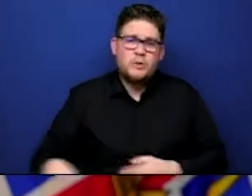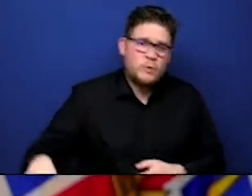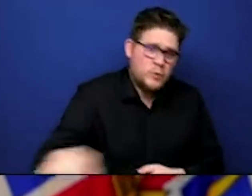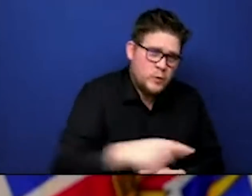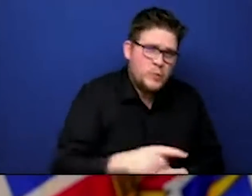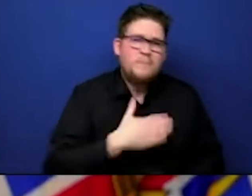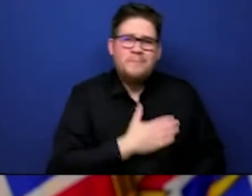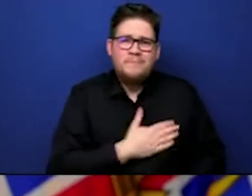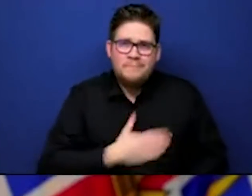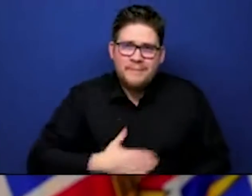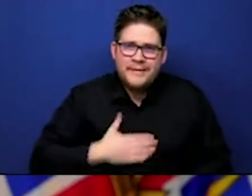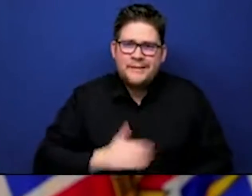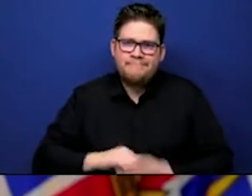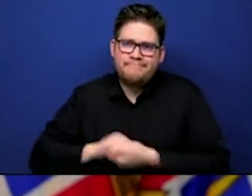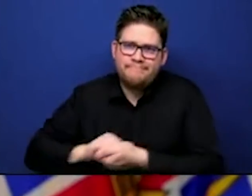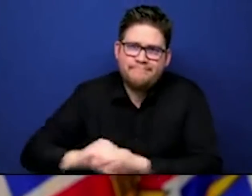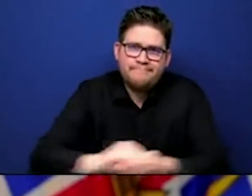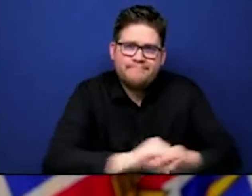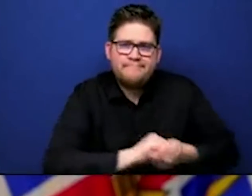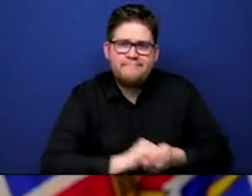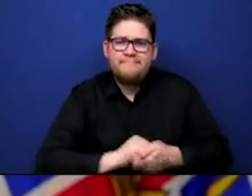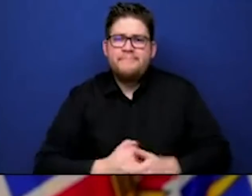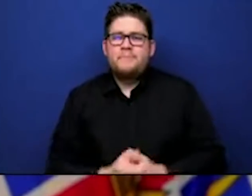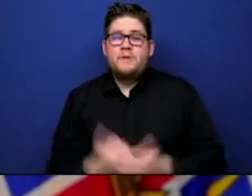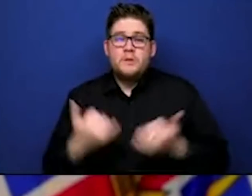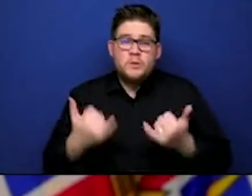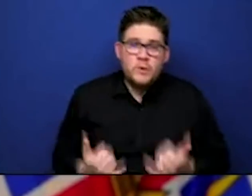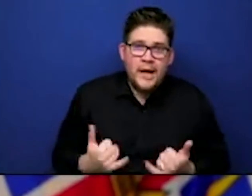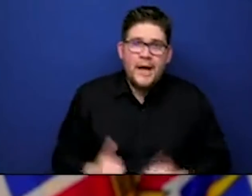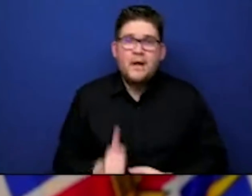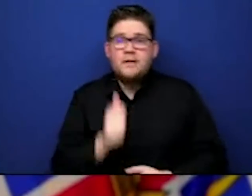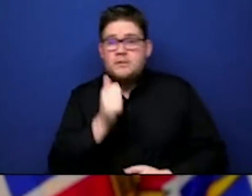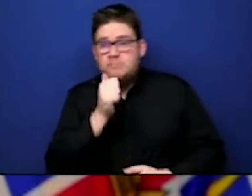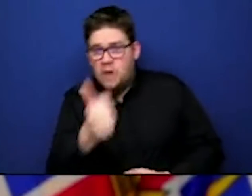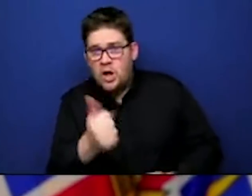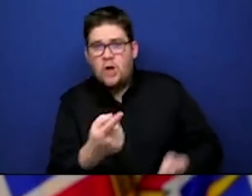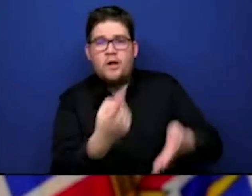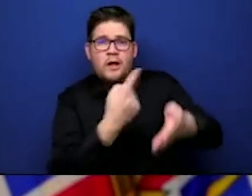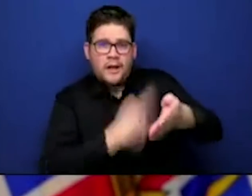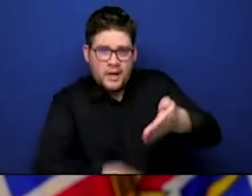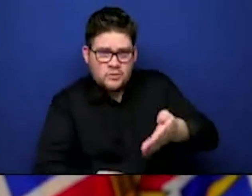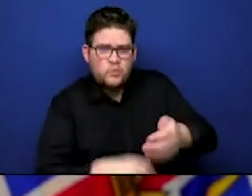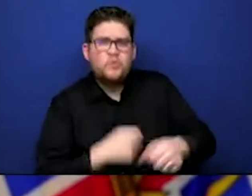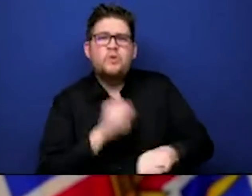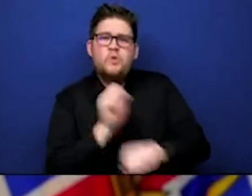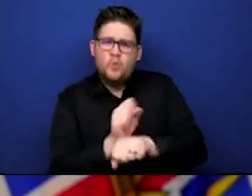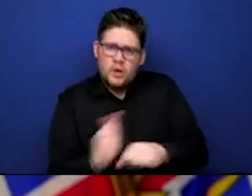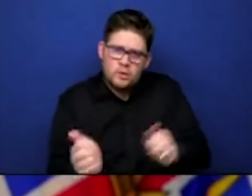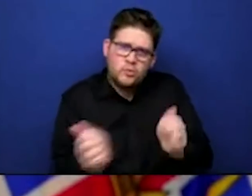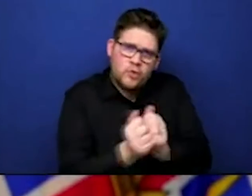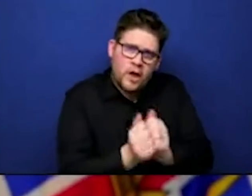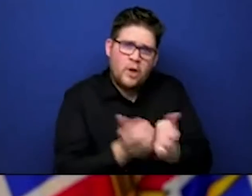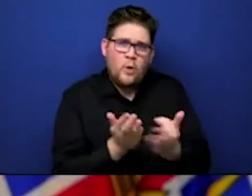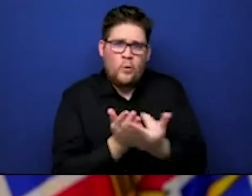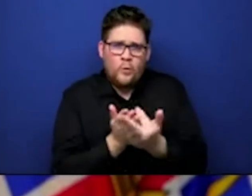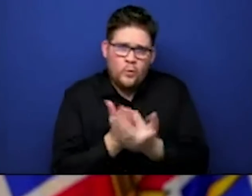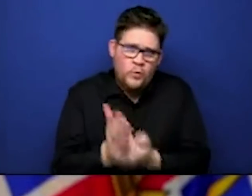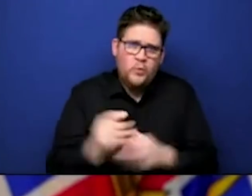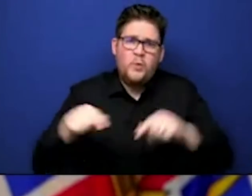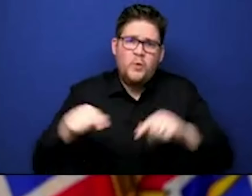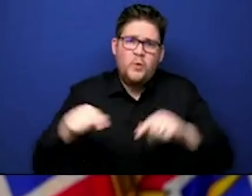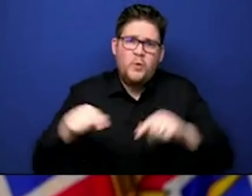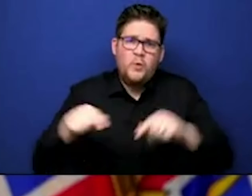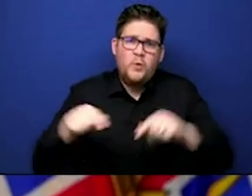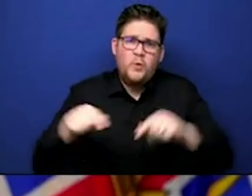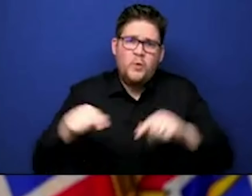today, tomorrow, and next week so we can get through this pandemic and we can look towards the summer when we'll